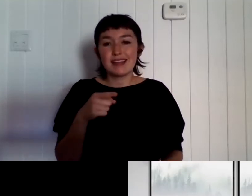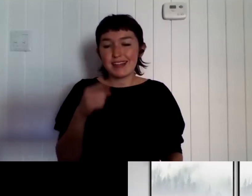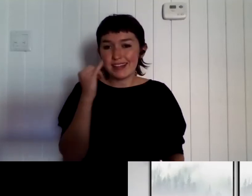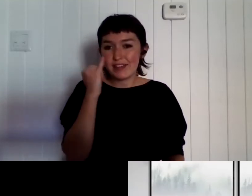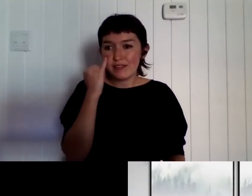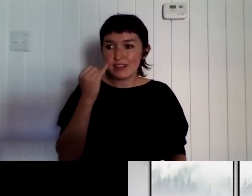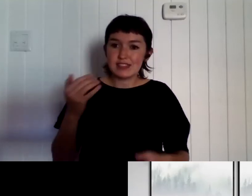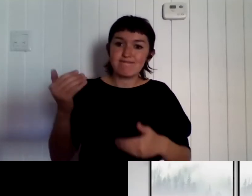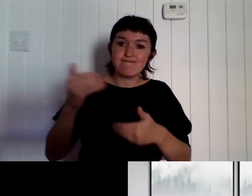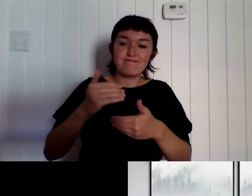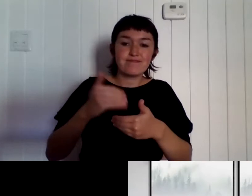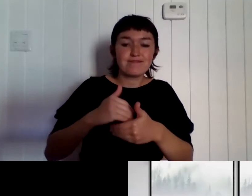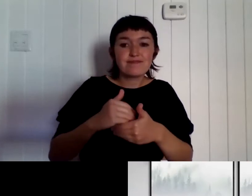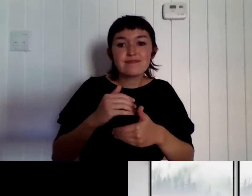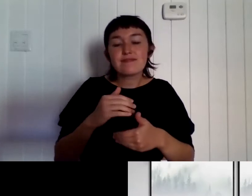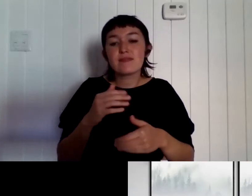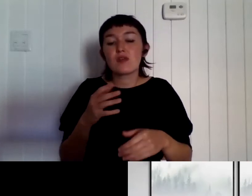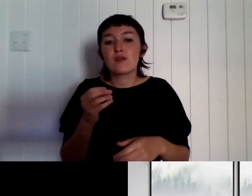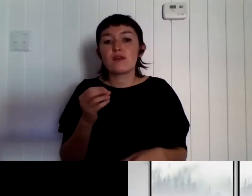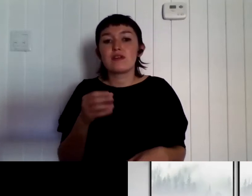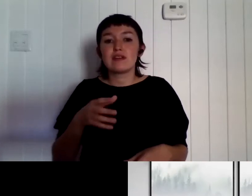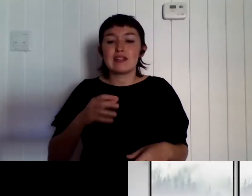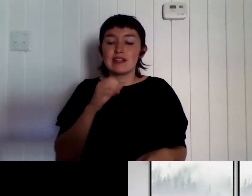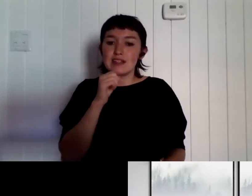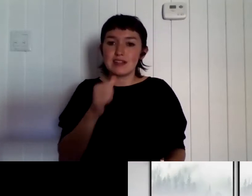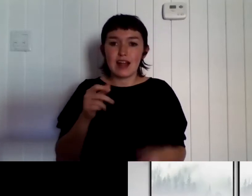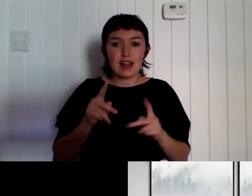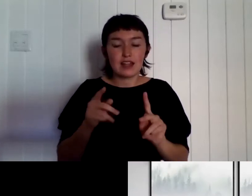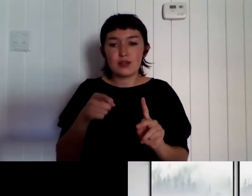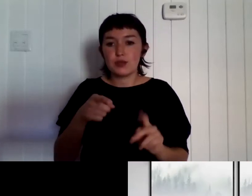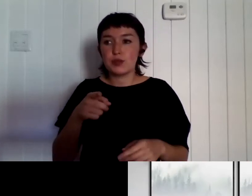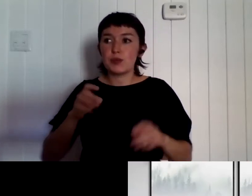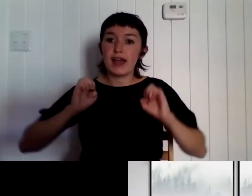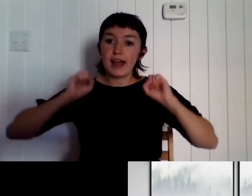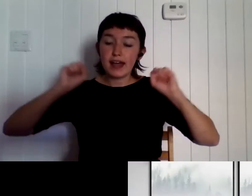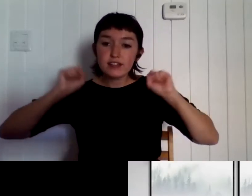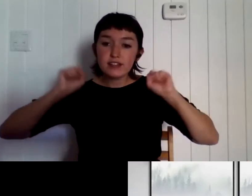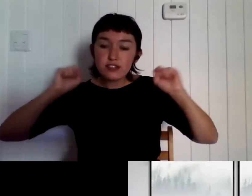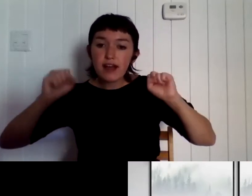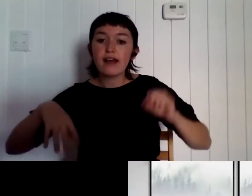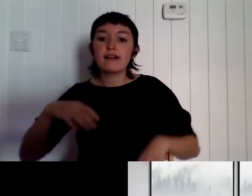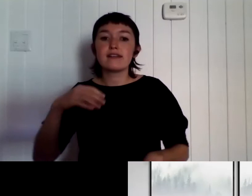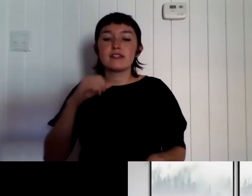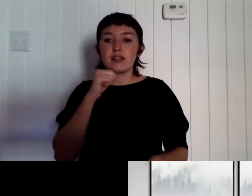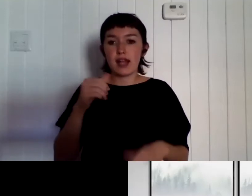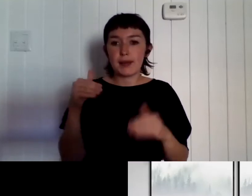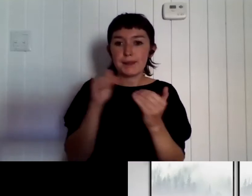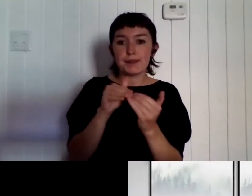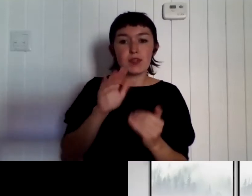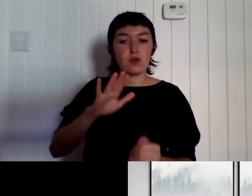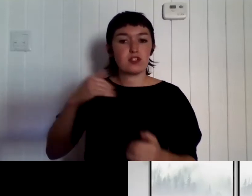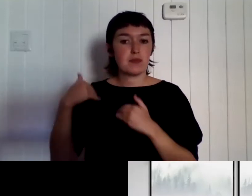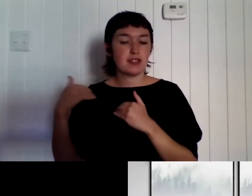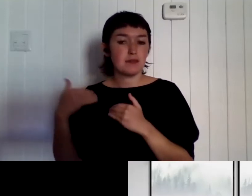of meeting your responsibilities, those are, getting exercise, having a healthy diet, then yes, it is